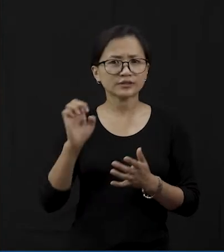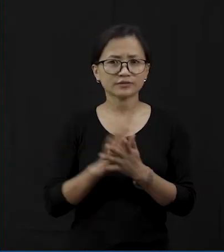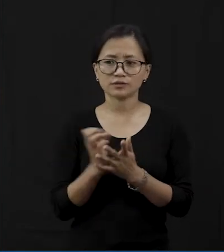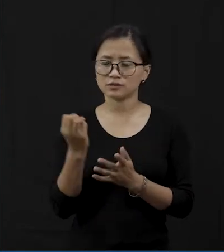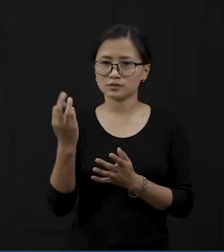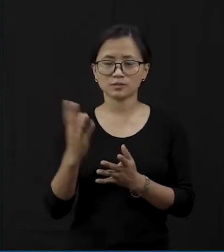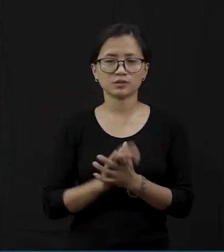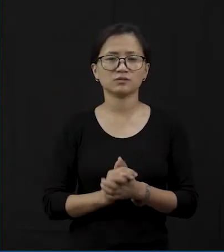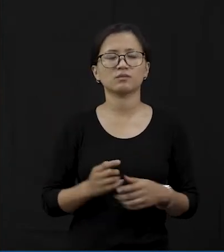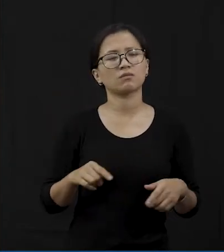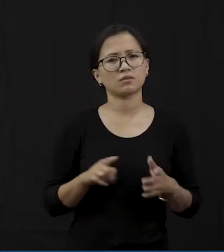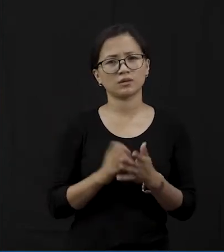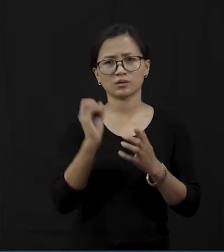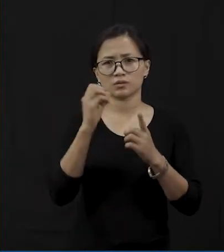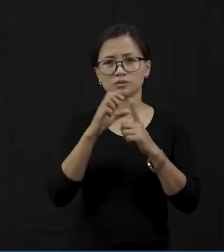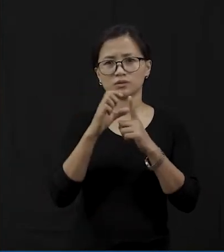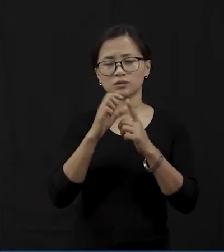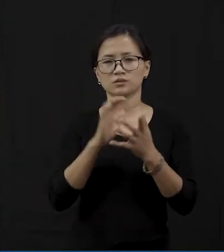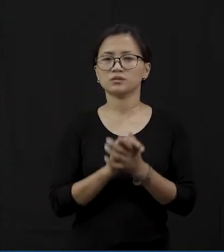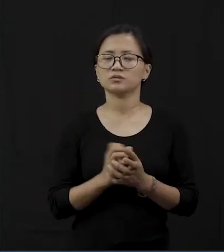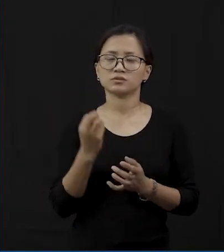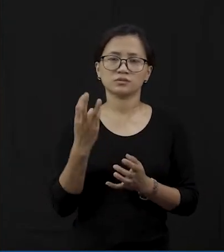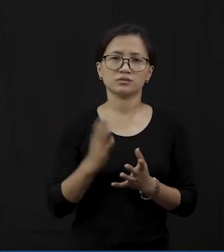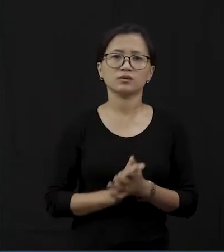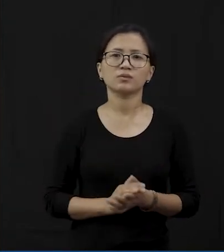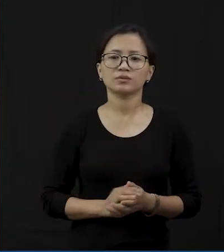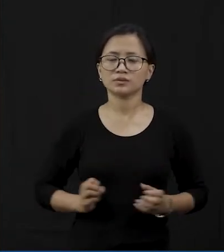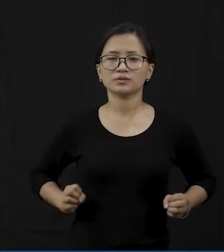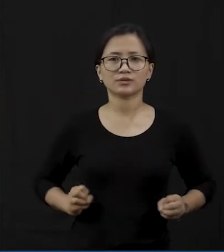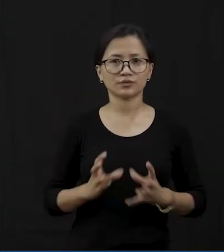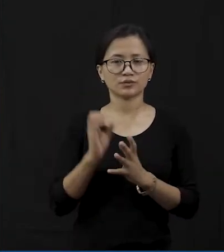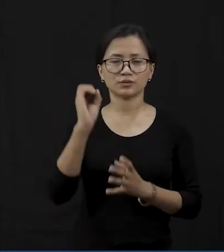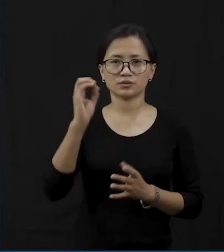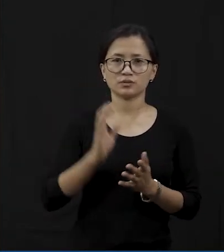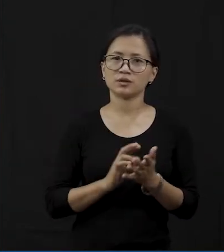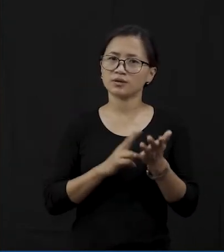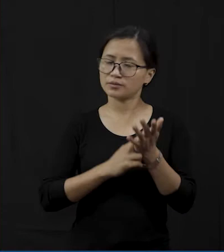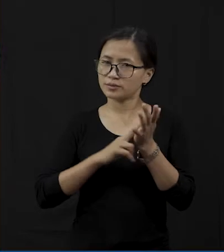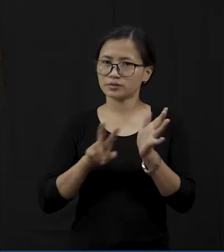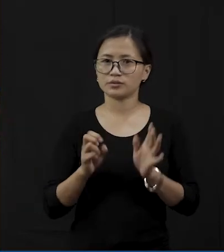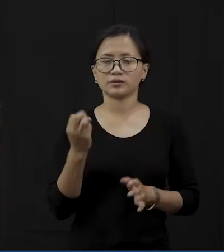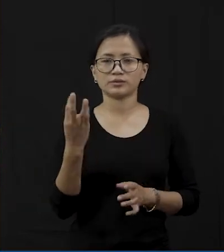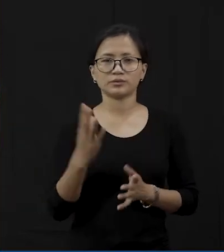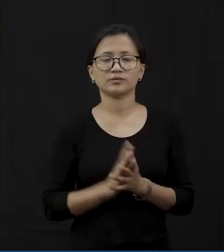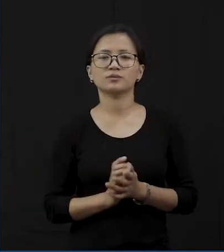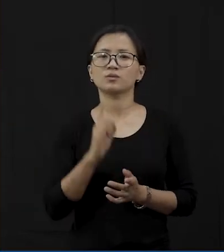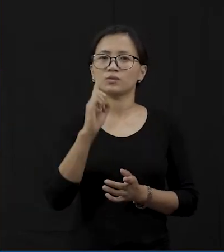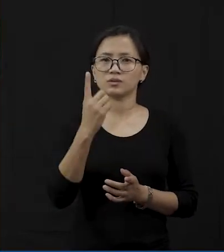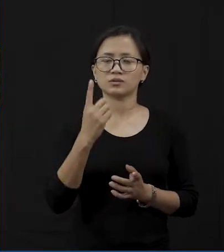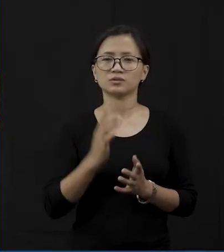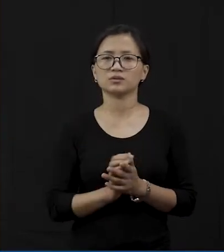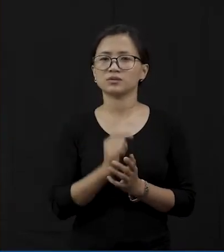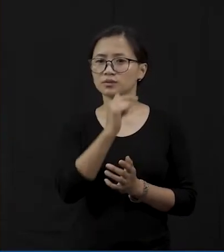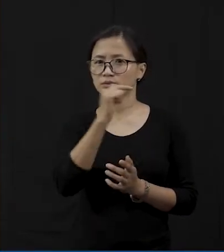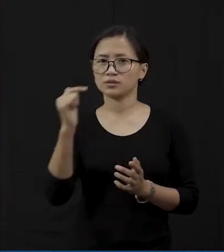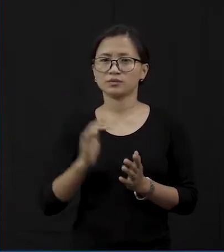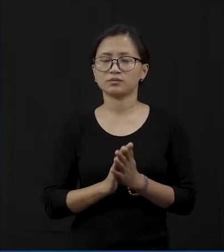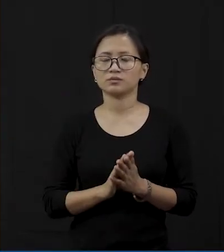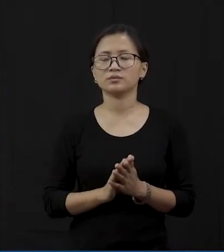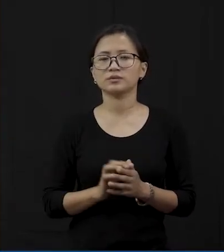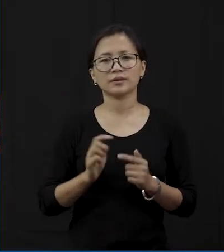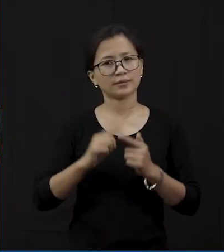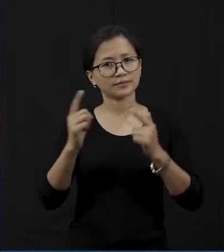whole number, it starts from 0. When I say natural number starts from 1 to